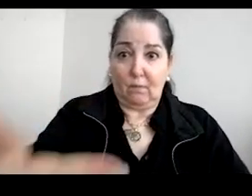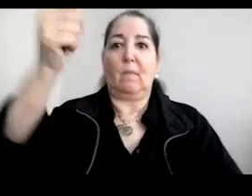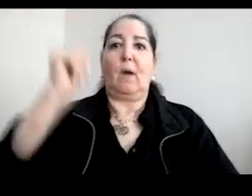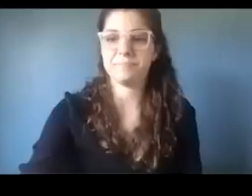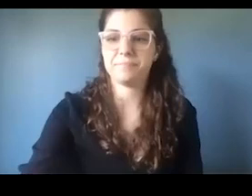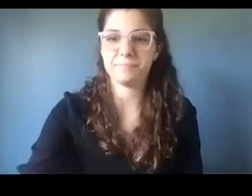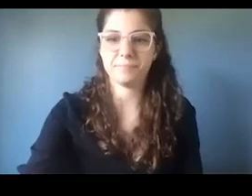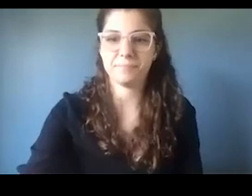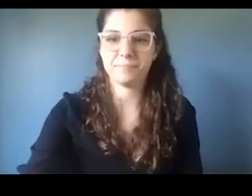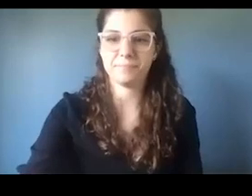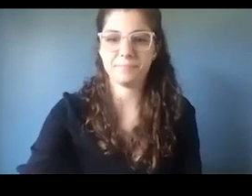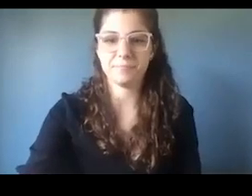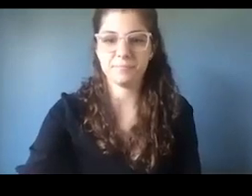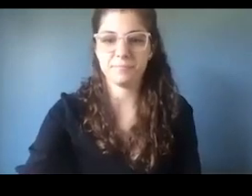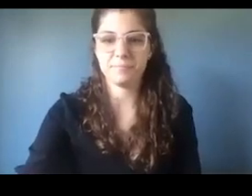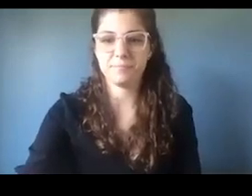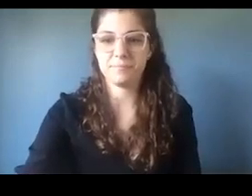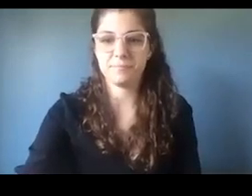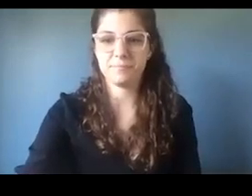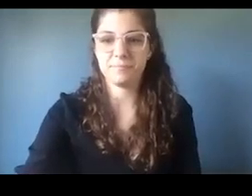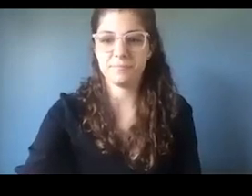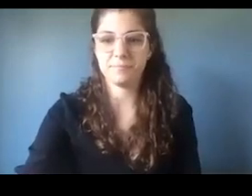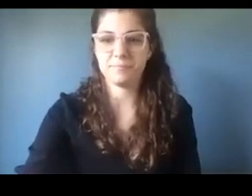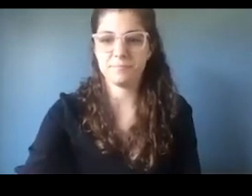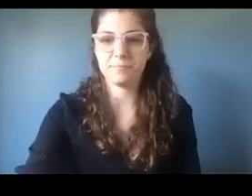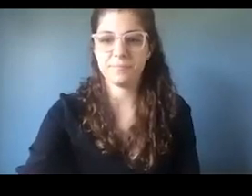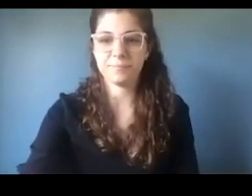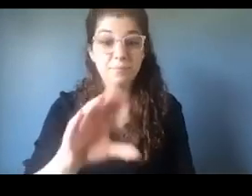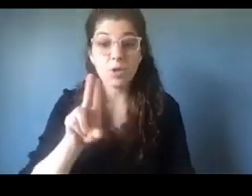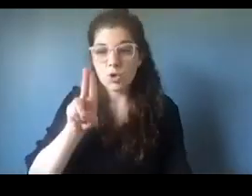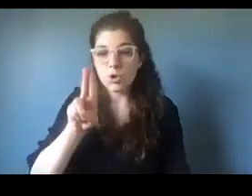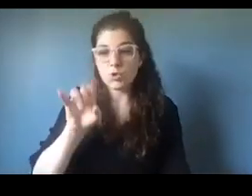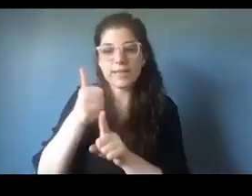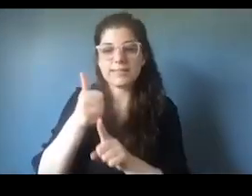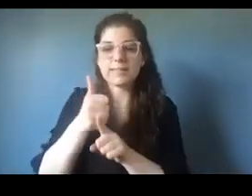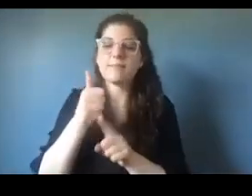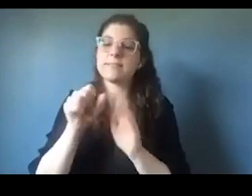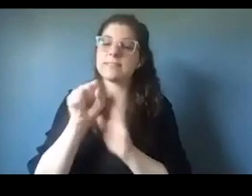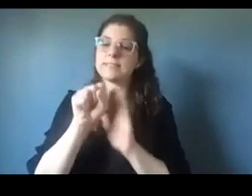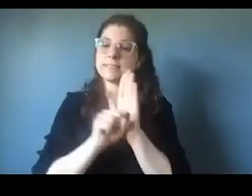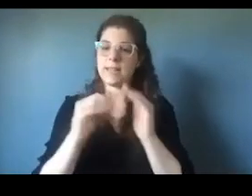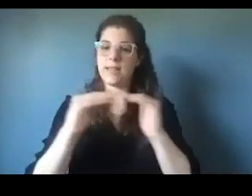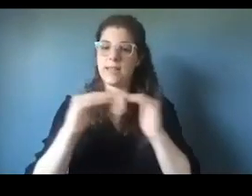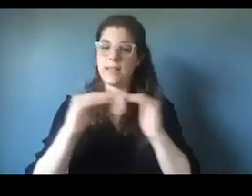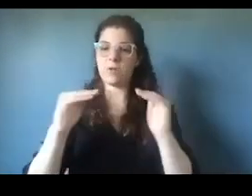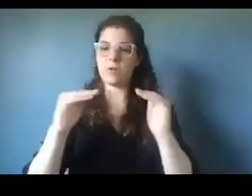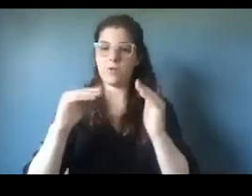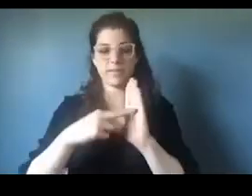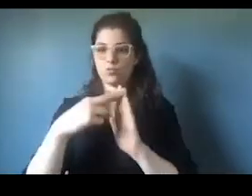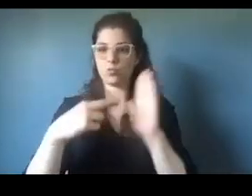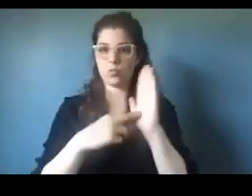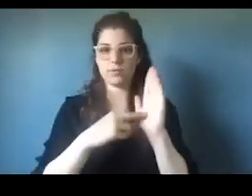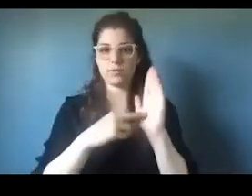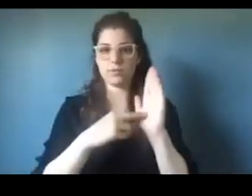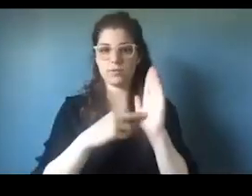to state, right? UI is administered at the state level, and because of that, the rules vary across different states. I'll talk a little bit